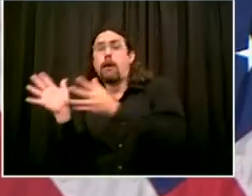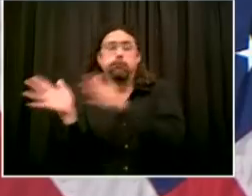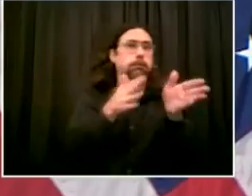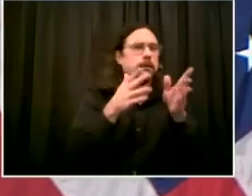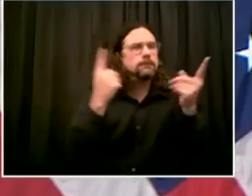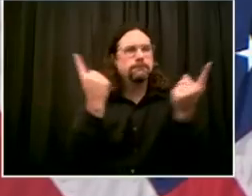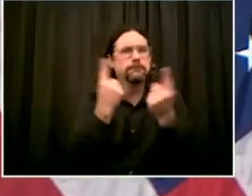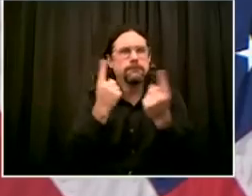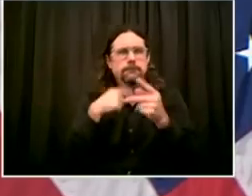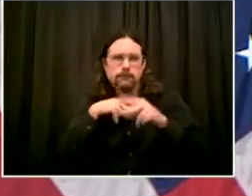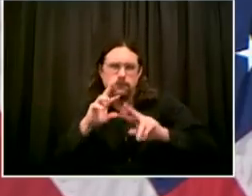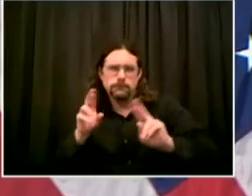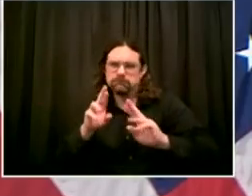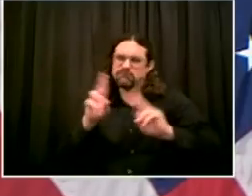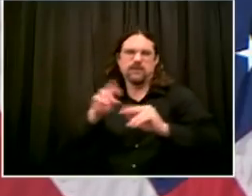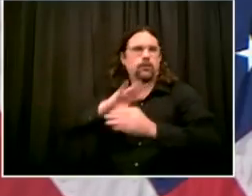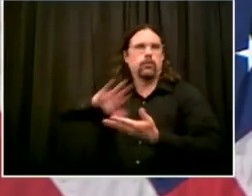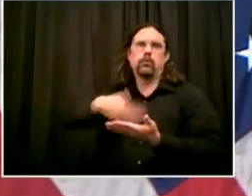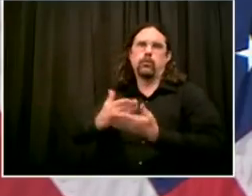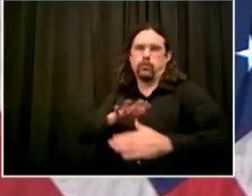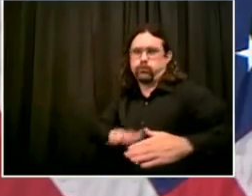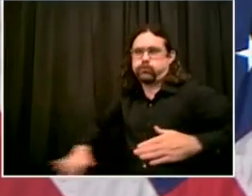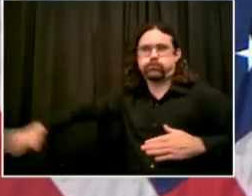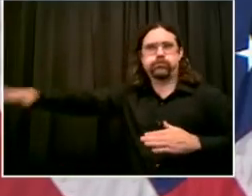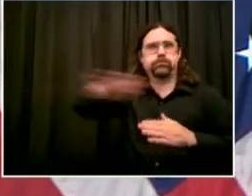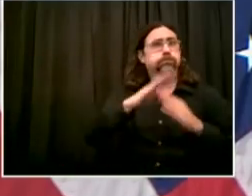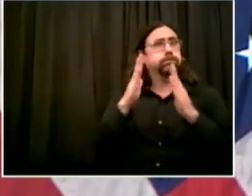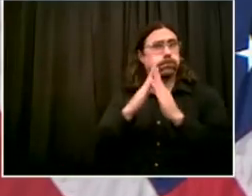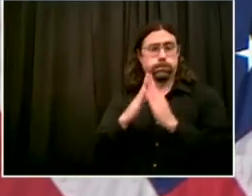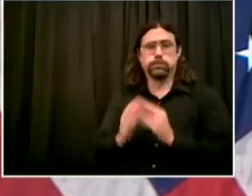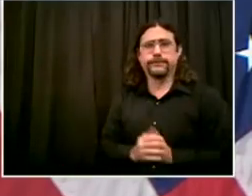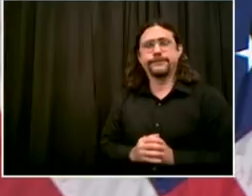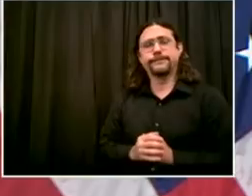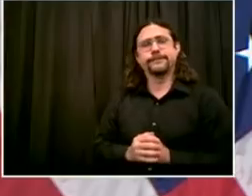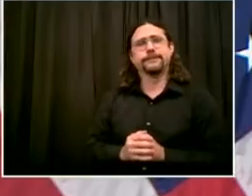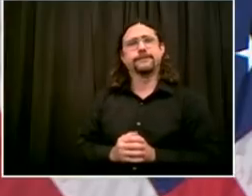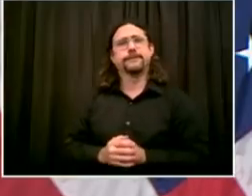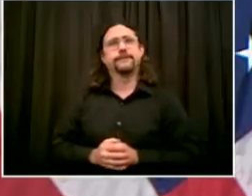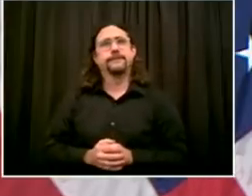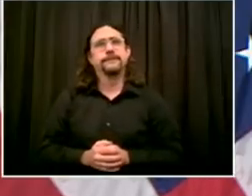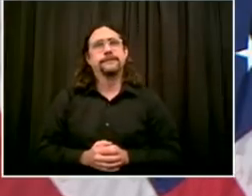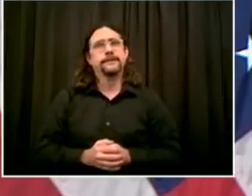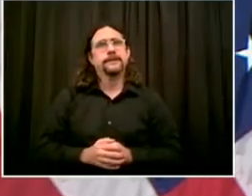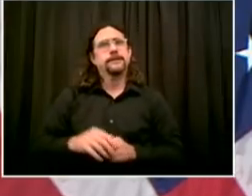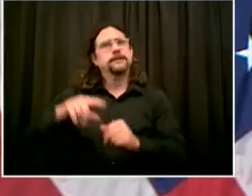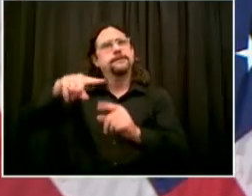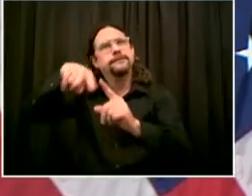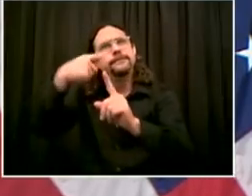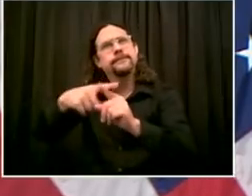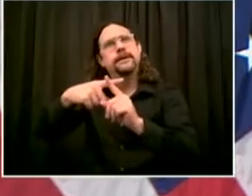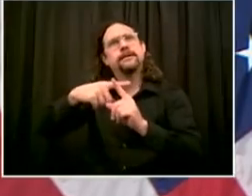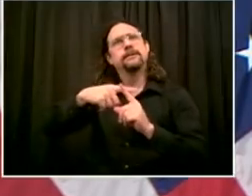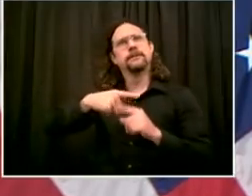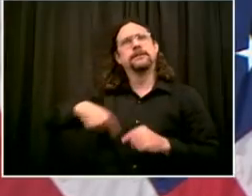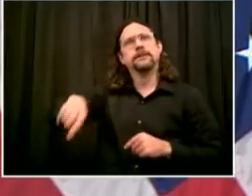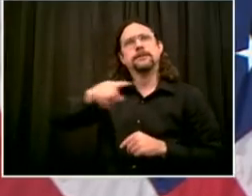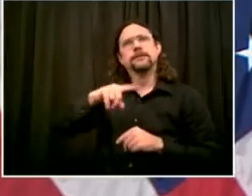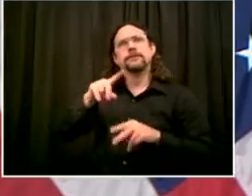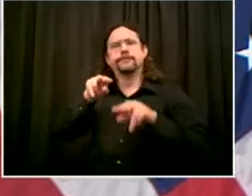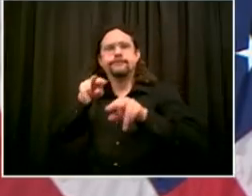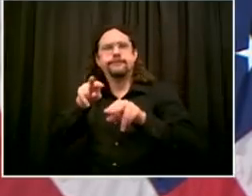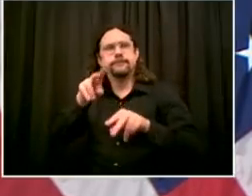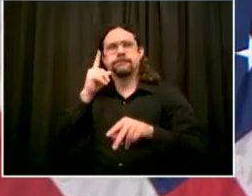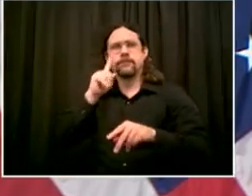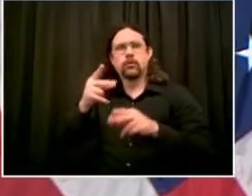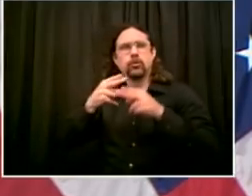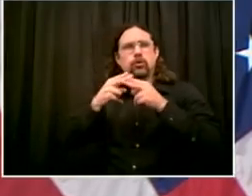all 5 boroughs. We have activated our flash flood emergency plan, which mitigates flash flood potential, and part